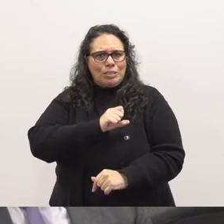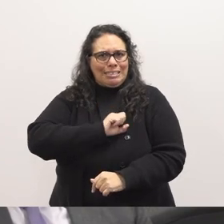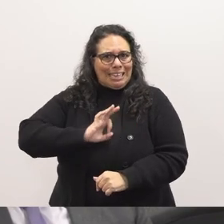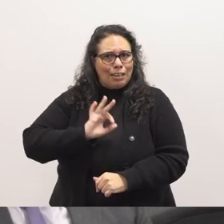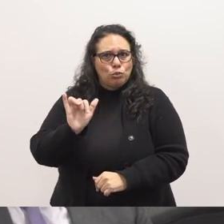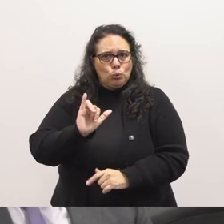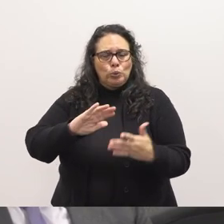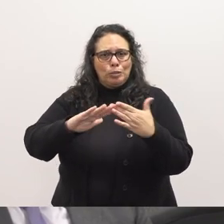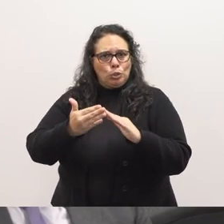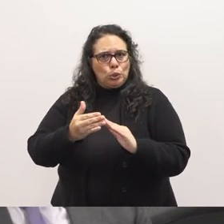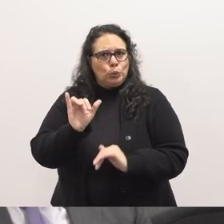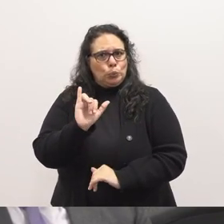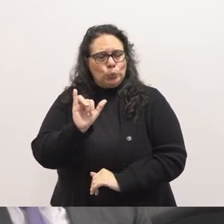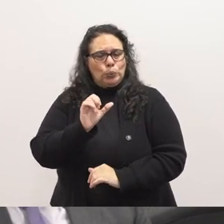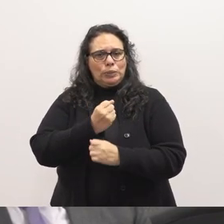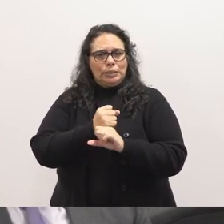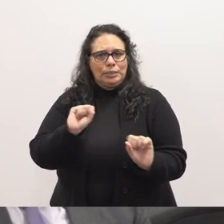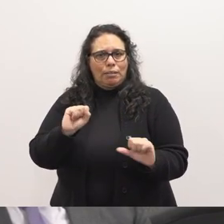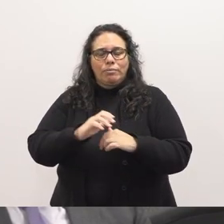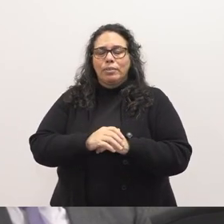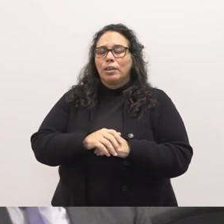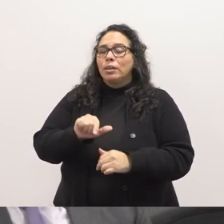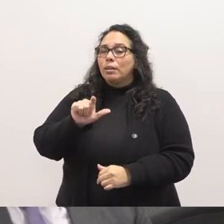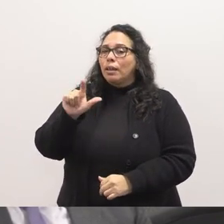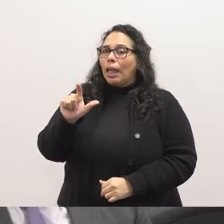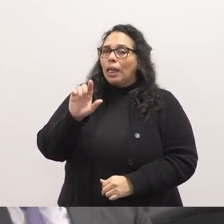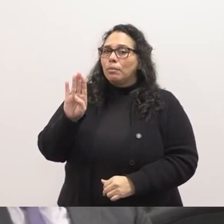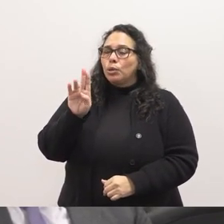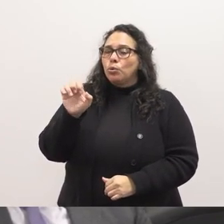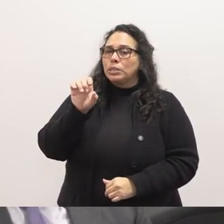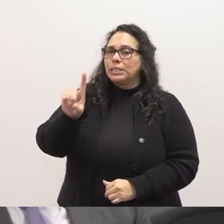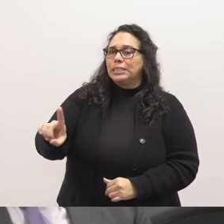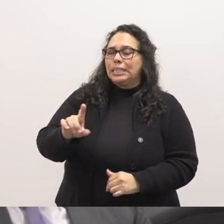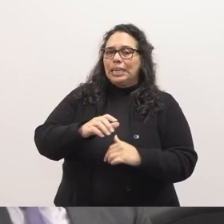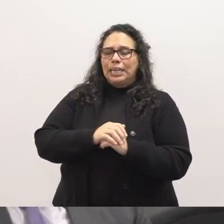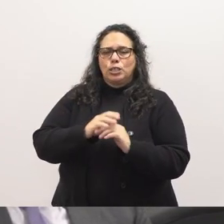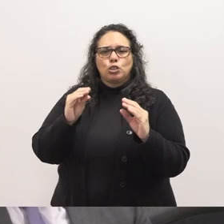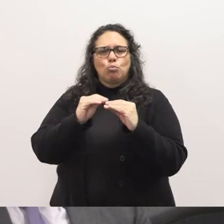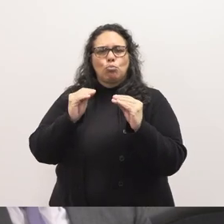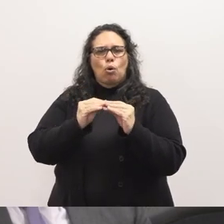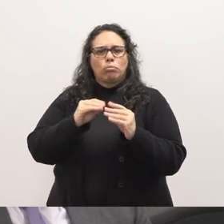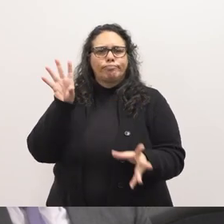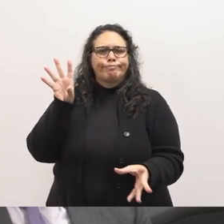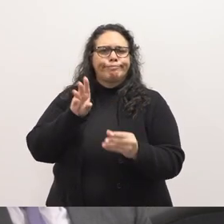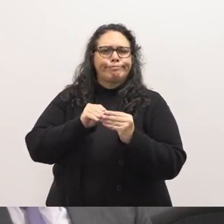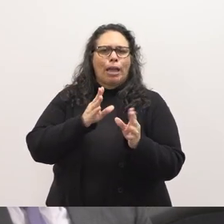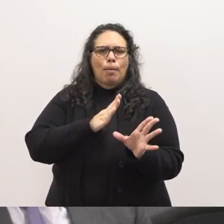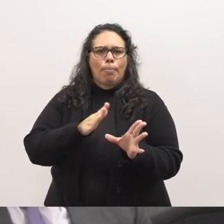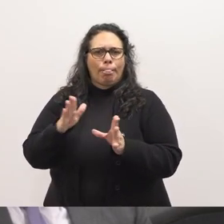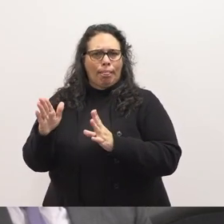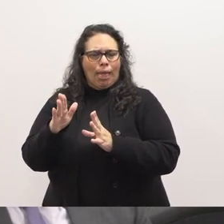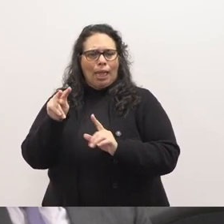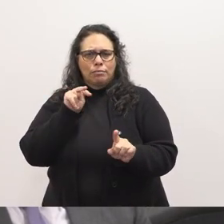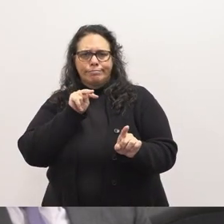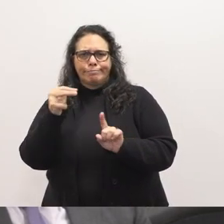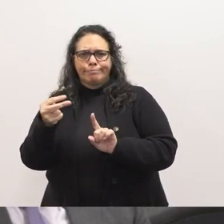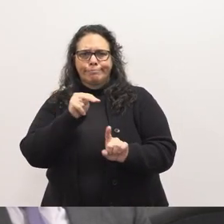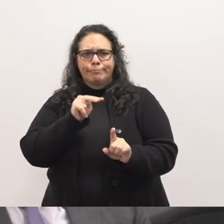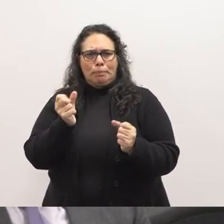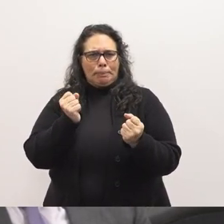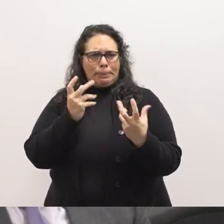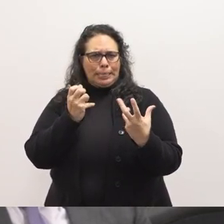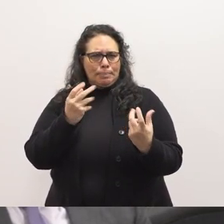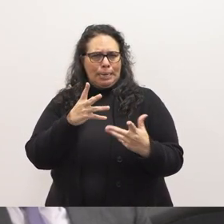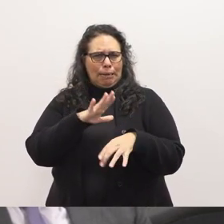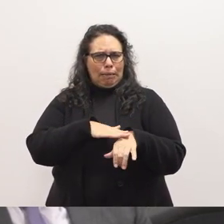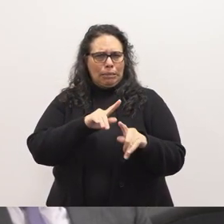community safe. I ask that LBUSD create a more comprehensive plan reviewed by a multidisciplinary team